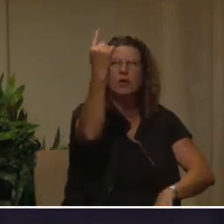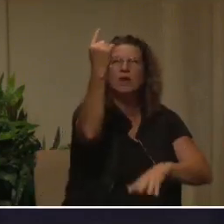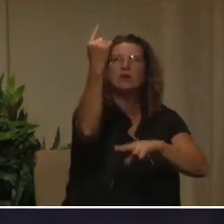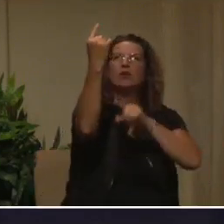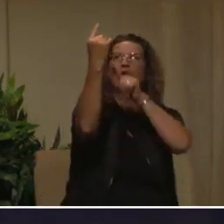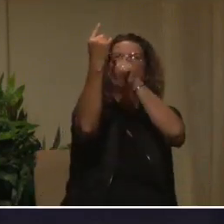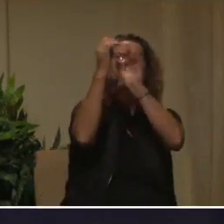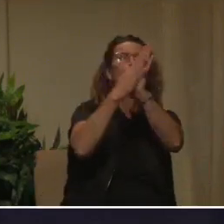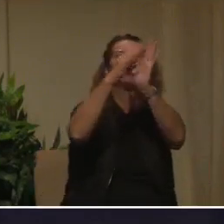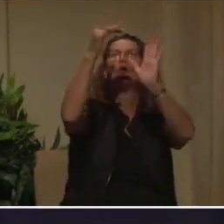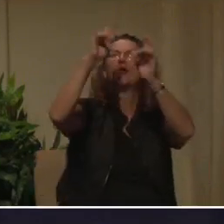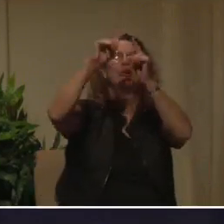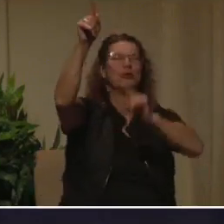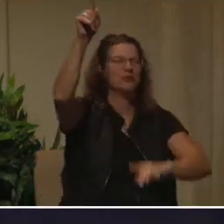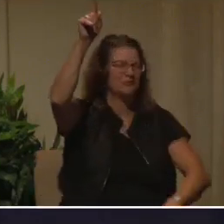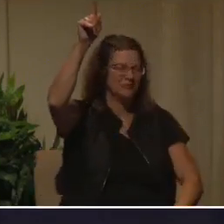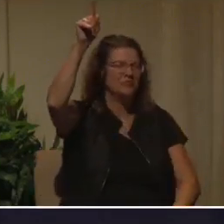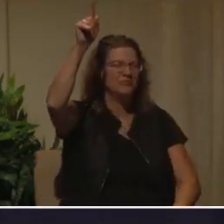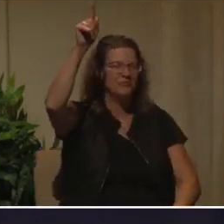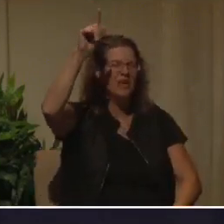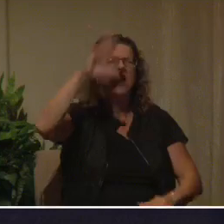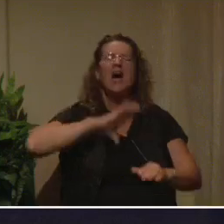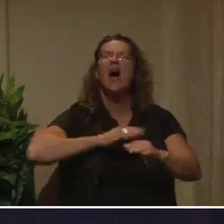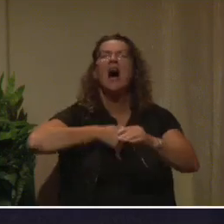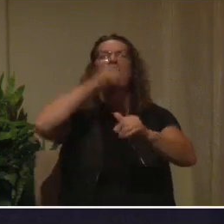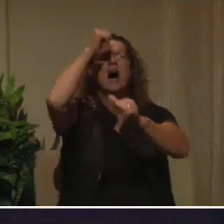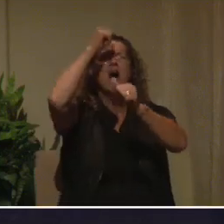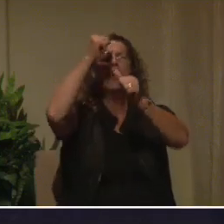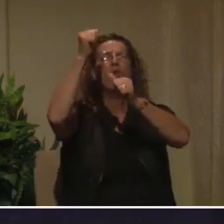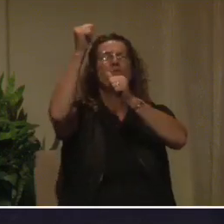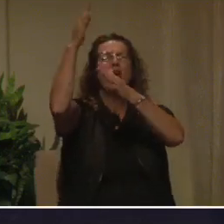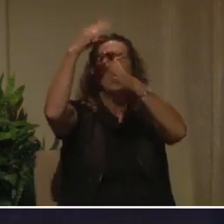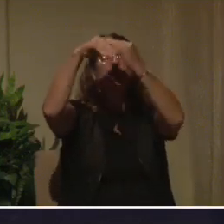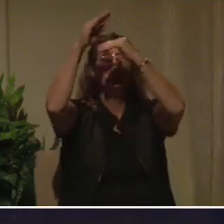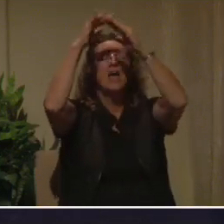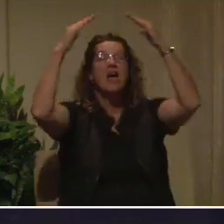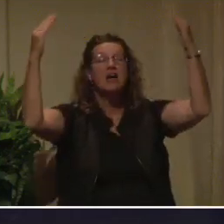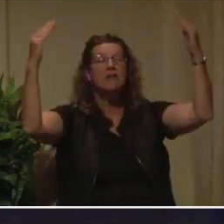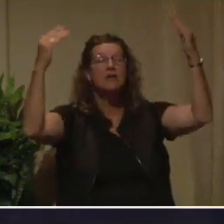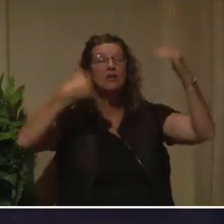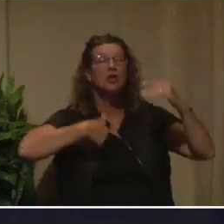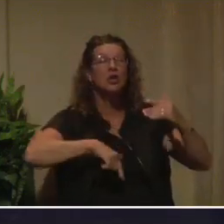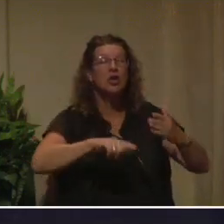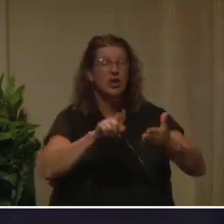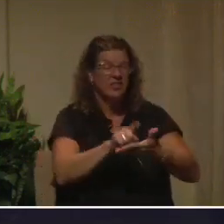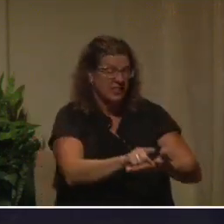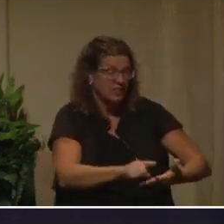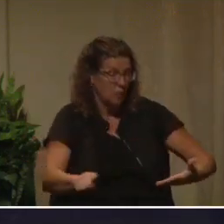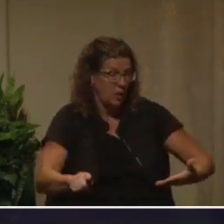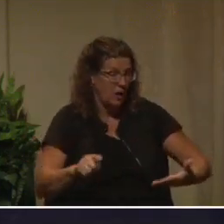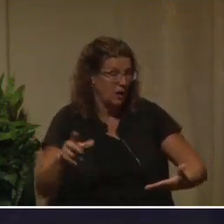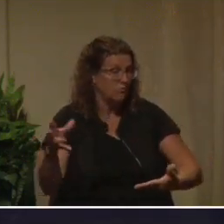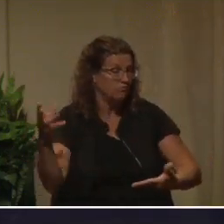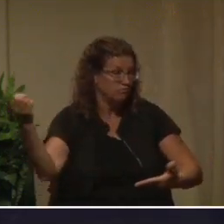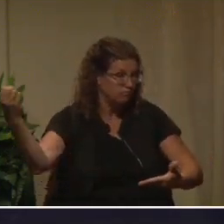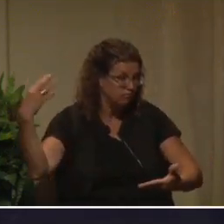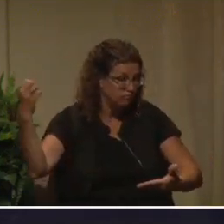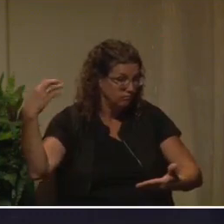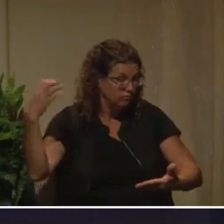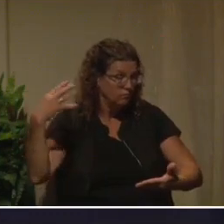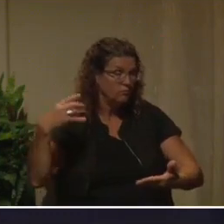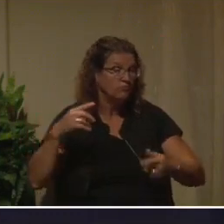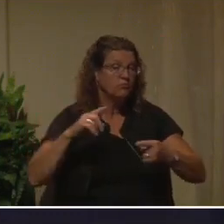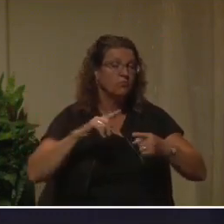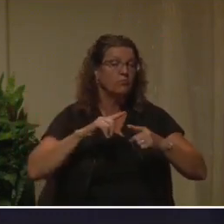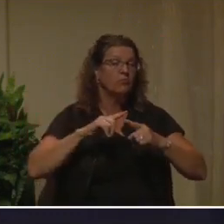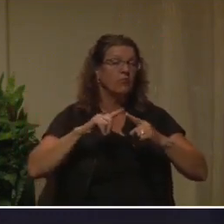you. Our Father in heaven, this week we received an update about what's happening in those